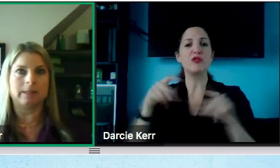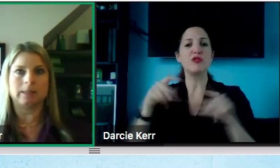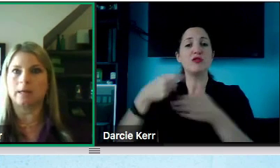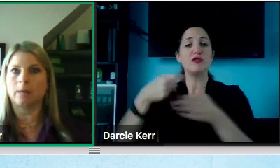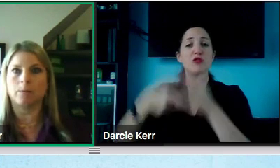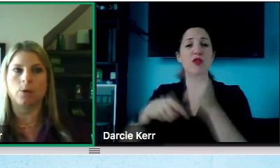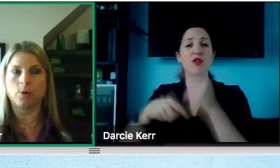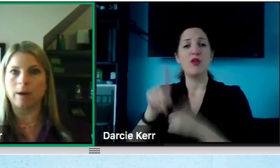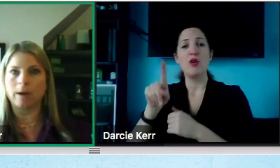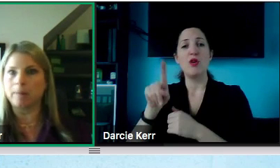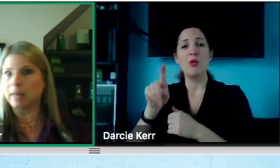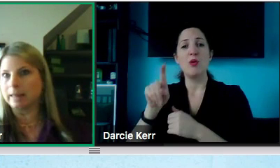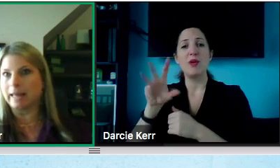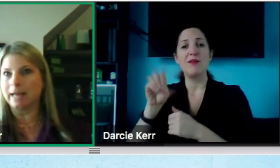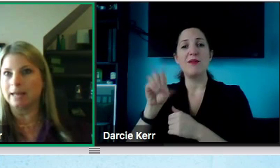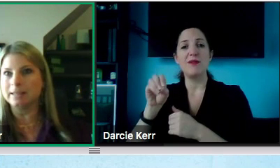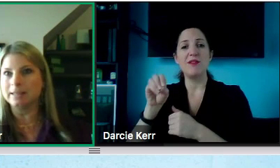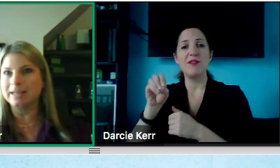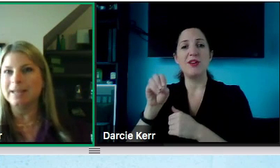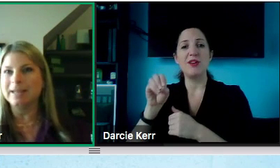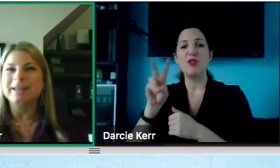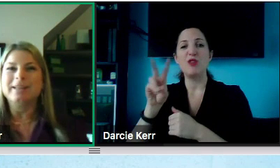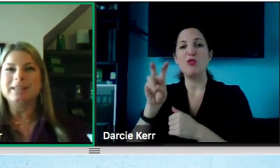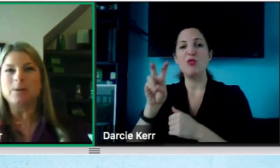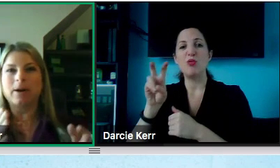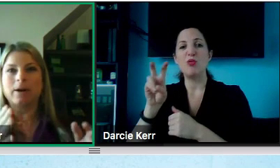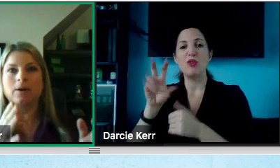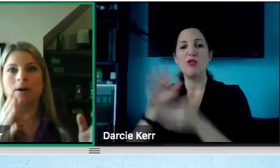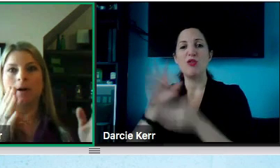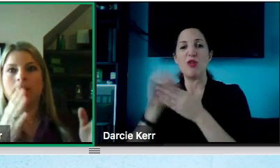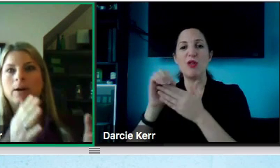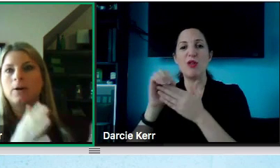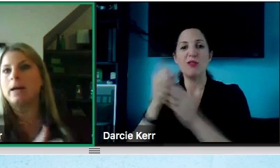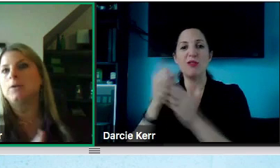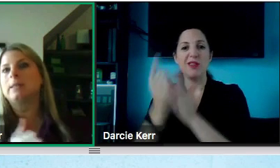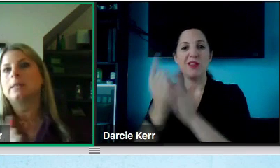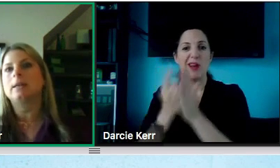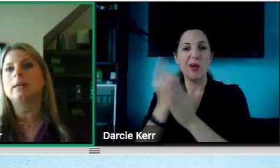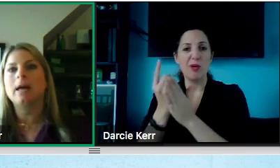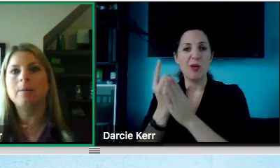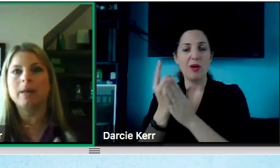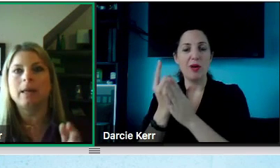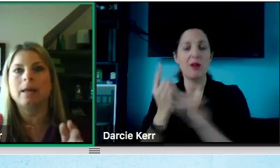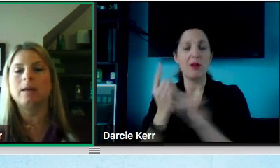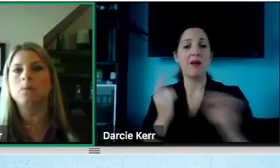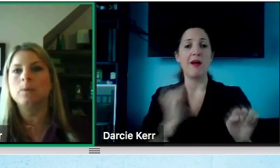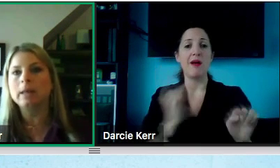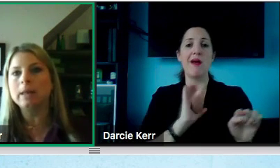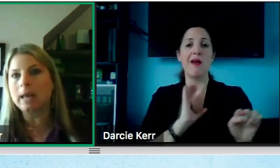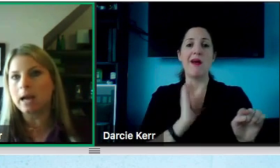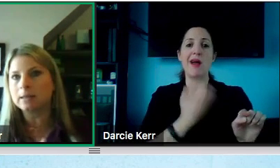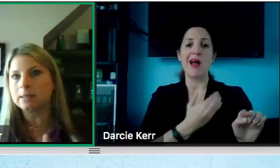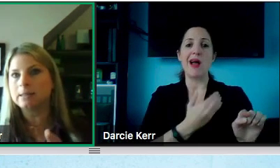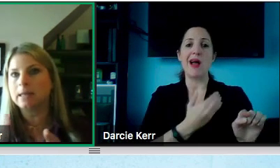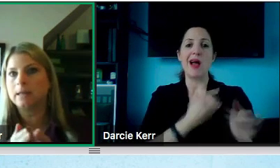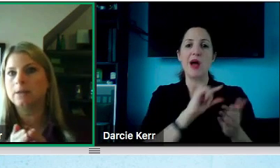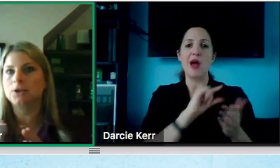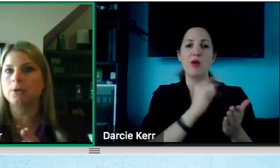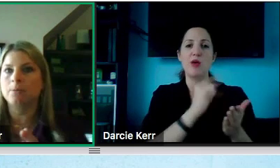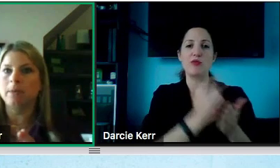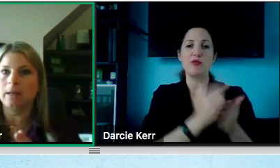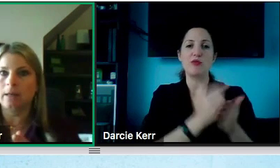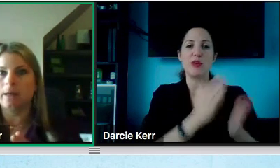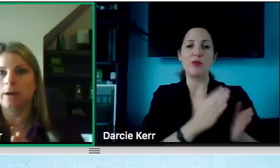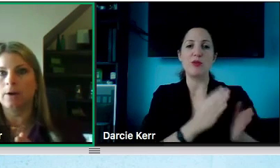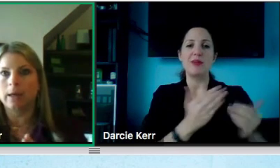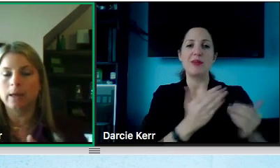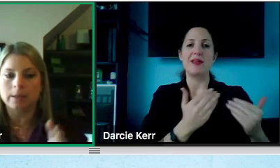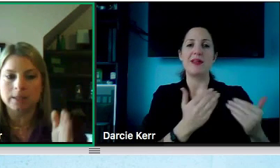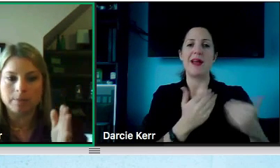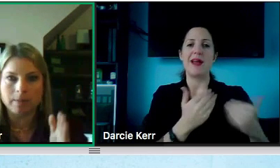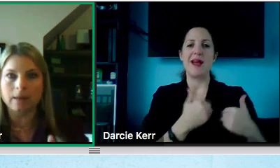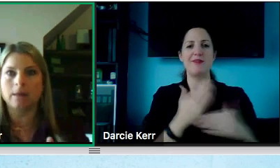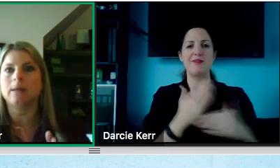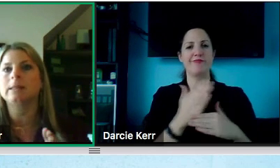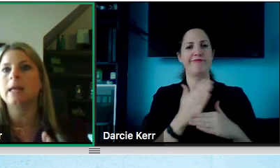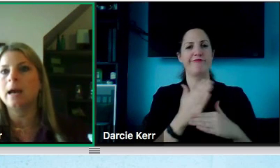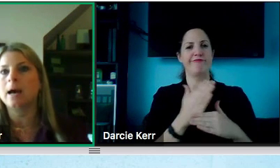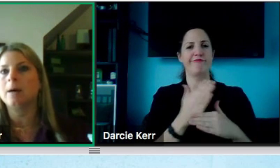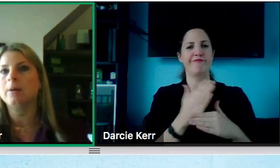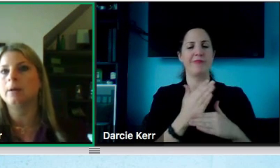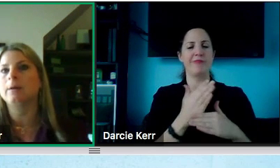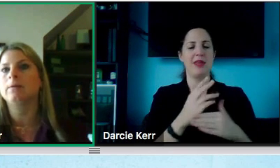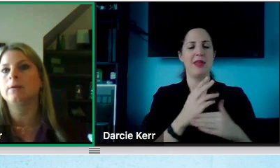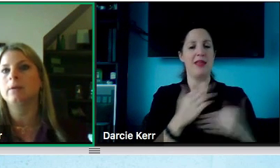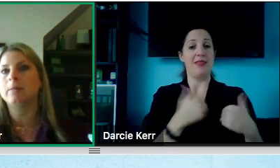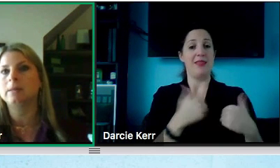to be stuck in programming land. So our graduates can come in and really act as that intermediary to make